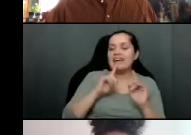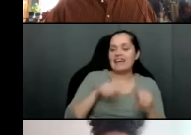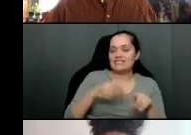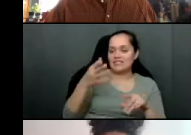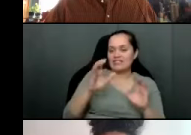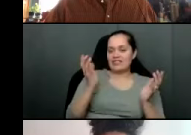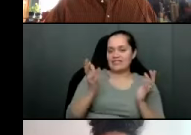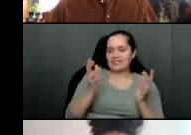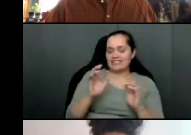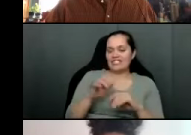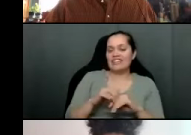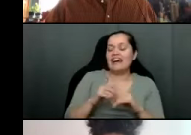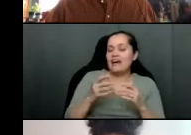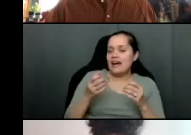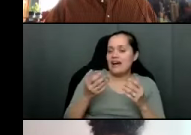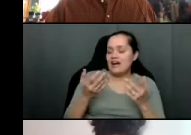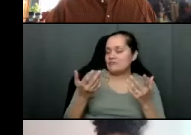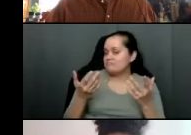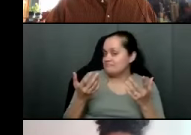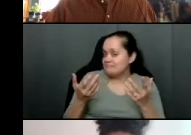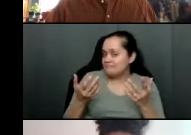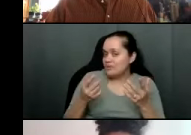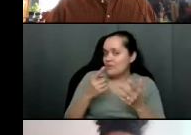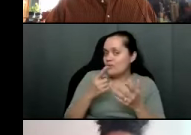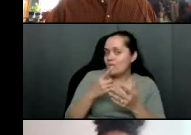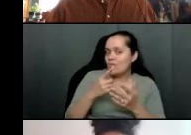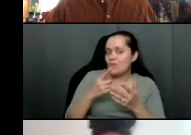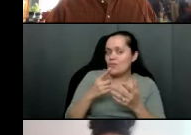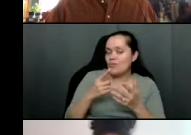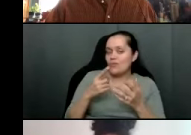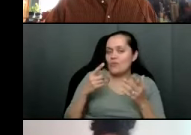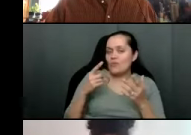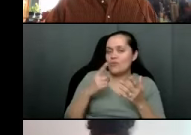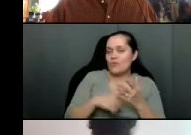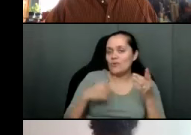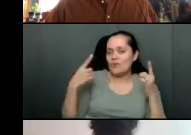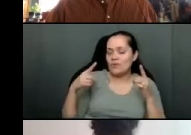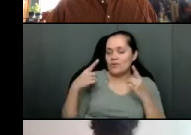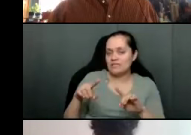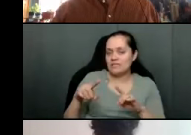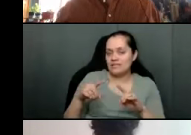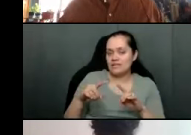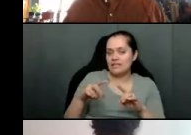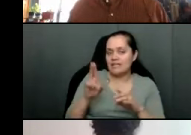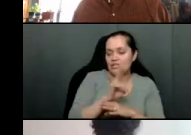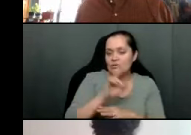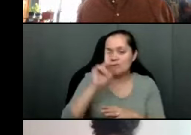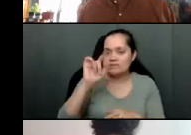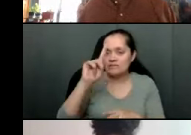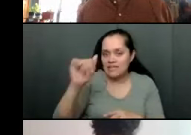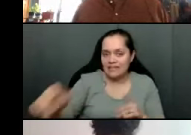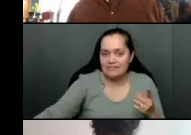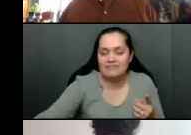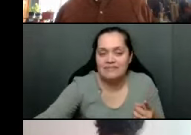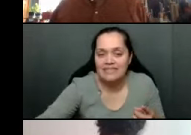chat. How about what was done in using data?